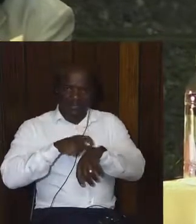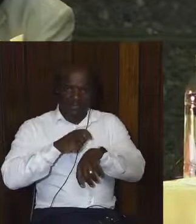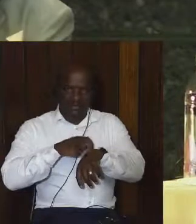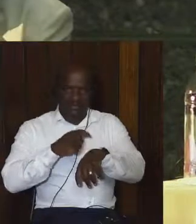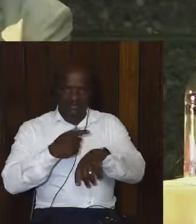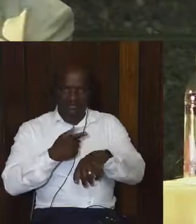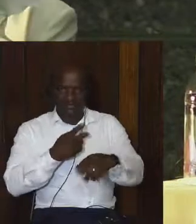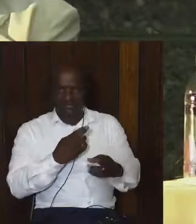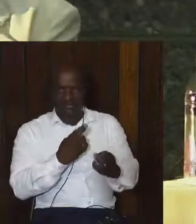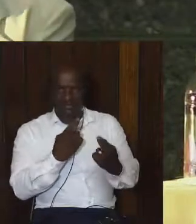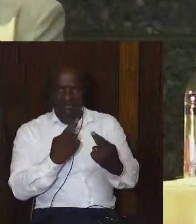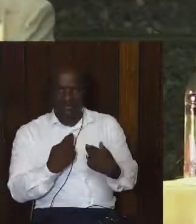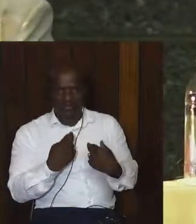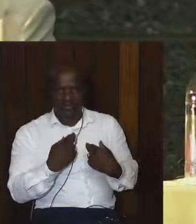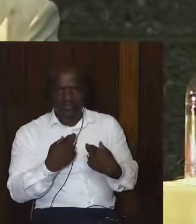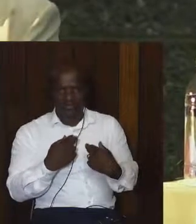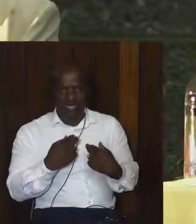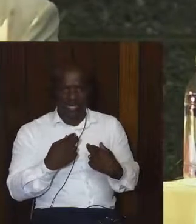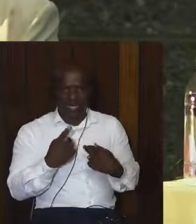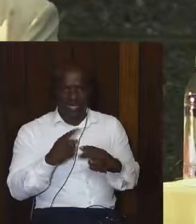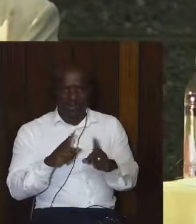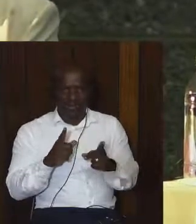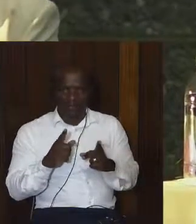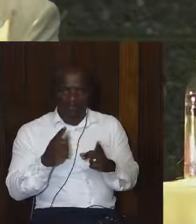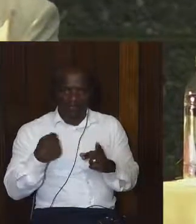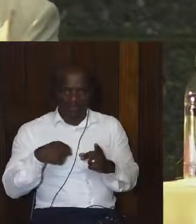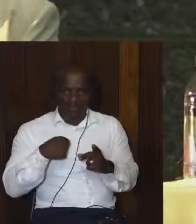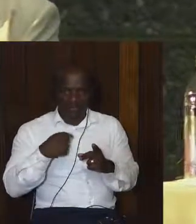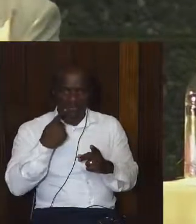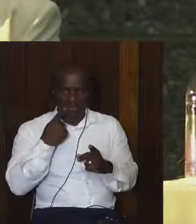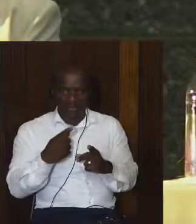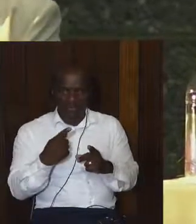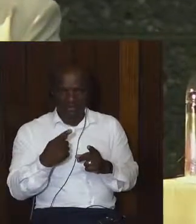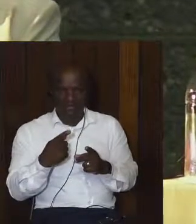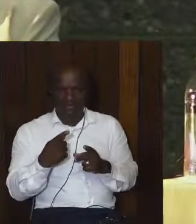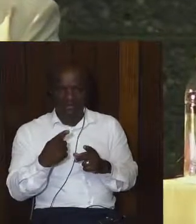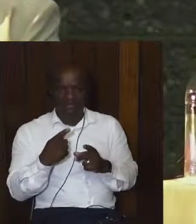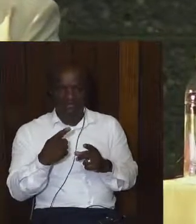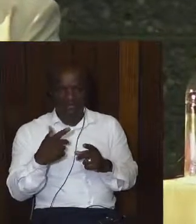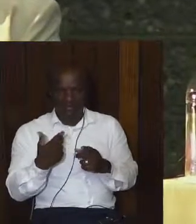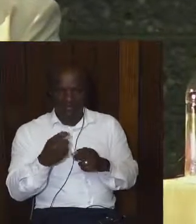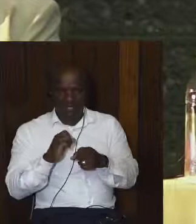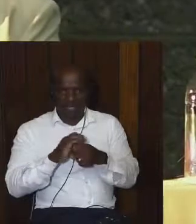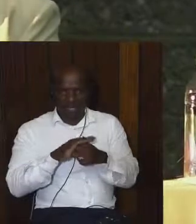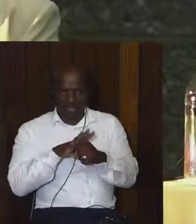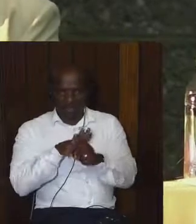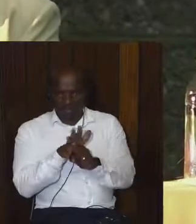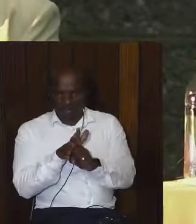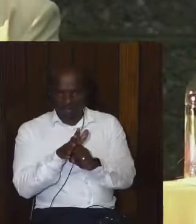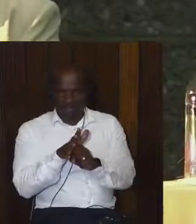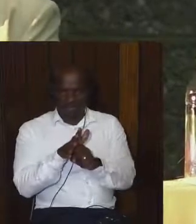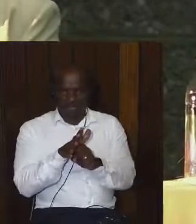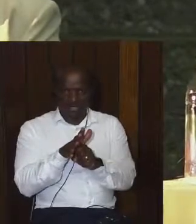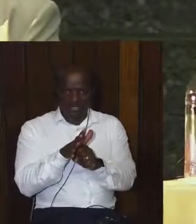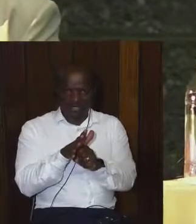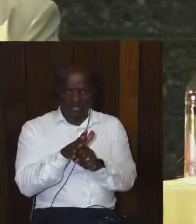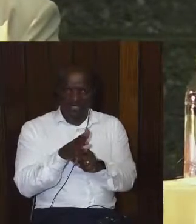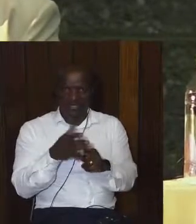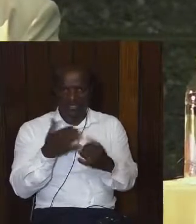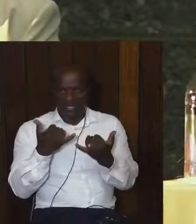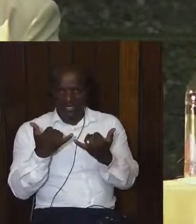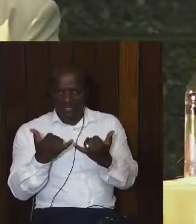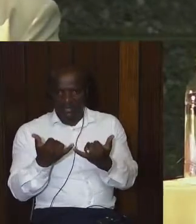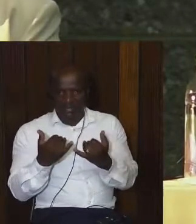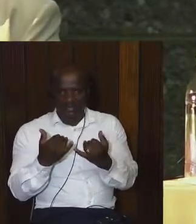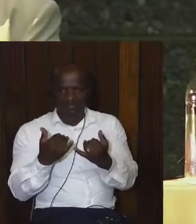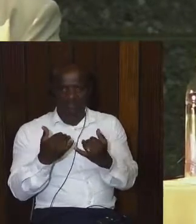Chair. But we can say that in the end it was foreseen as a result of COVID-19 because the ridership have reduced